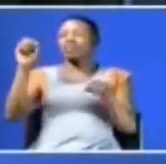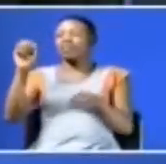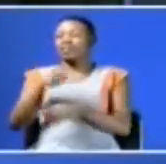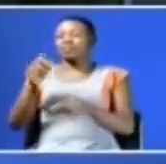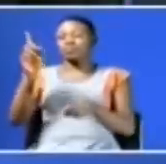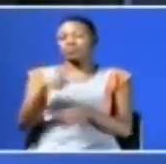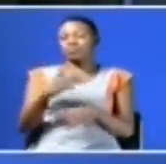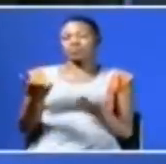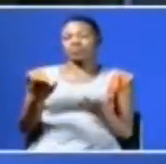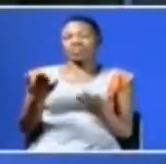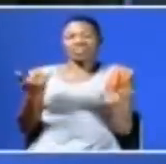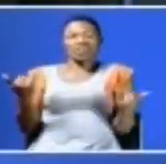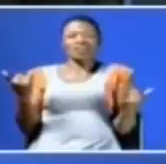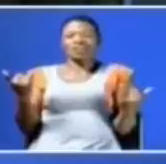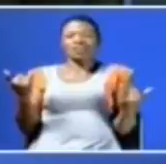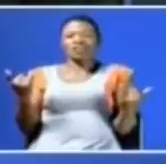Mm-hmm.